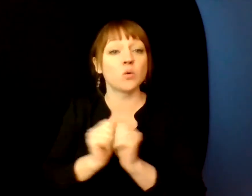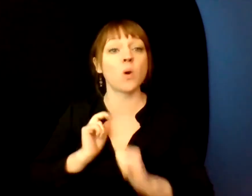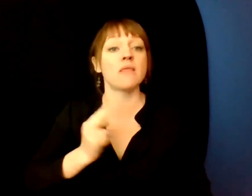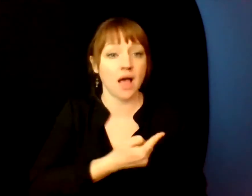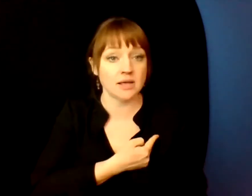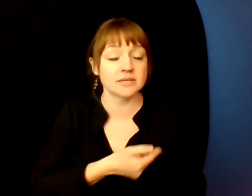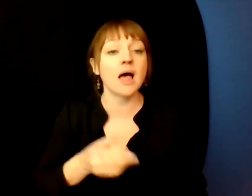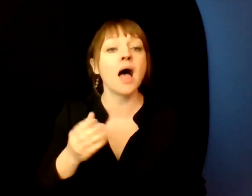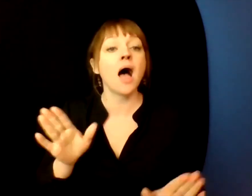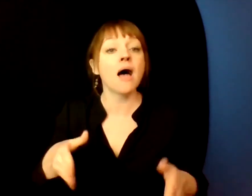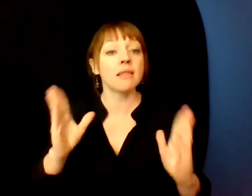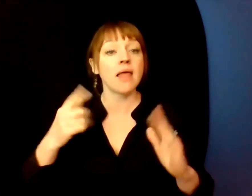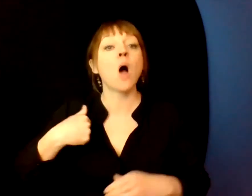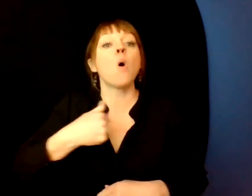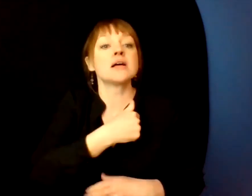conversation piece.